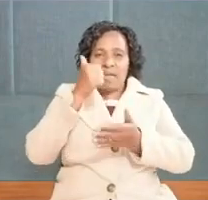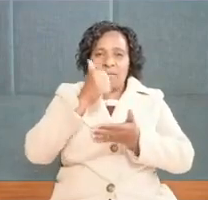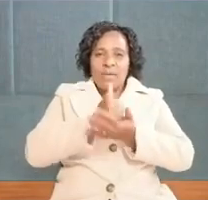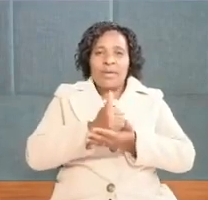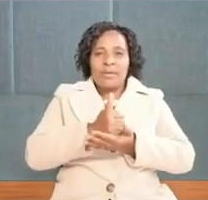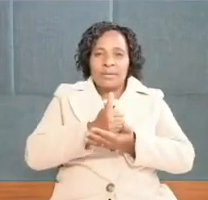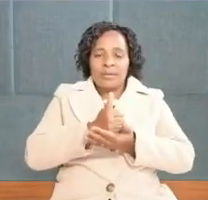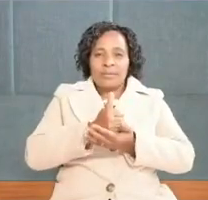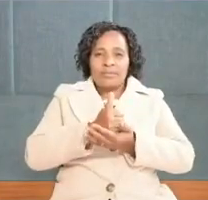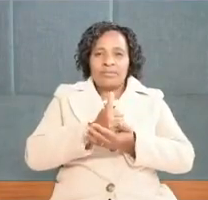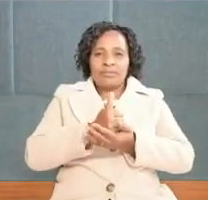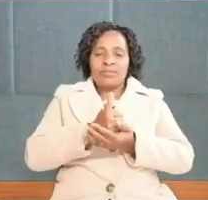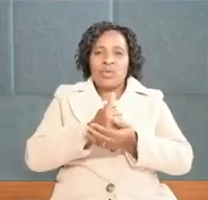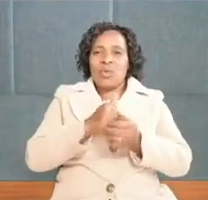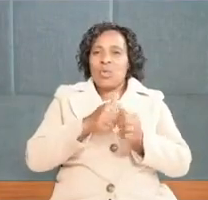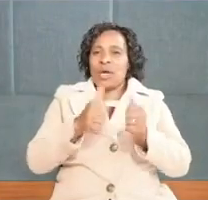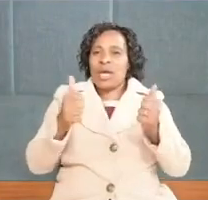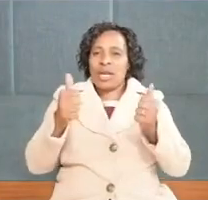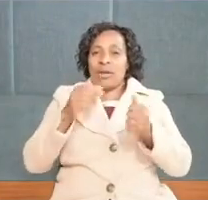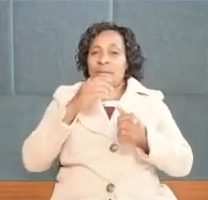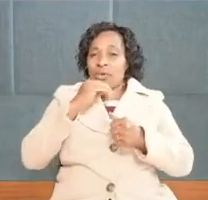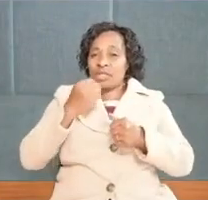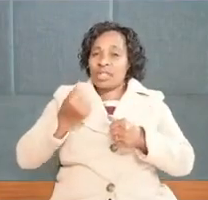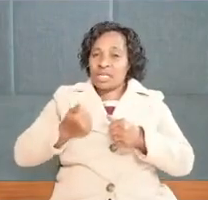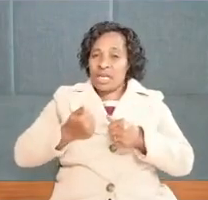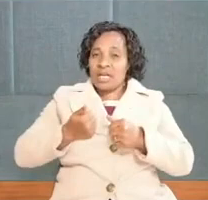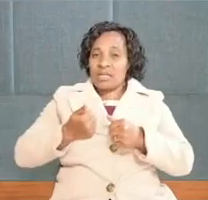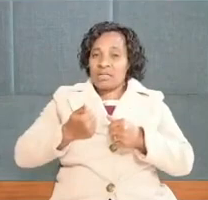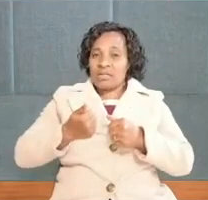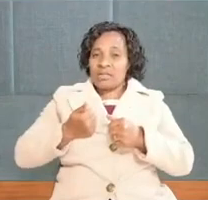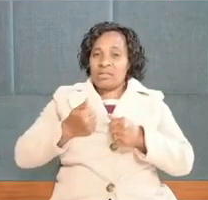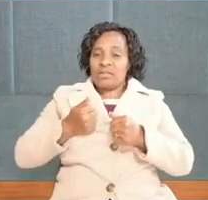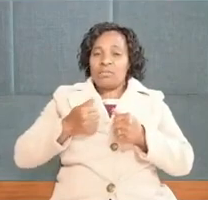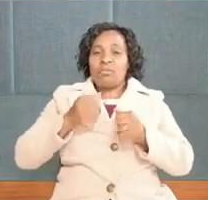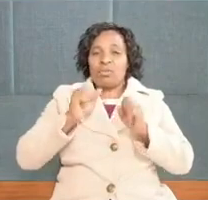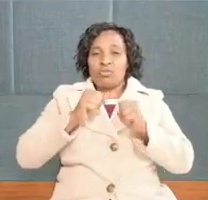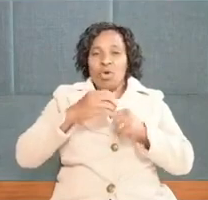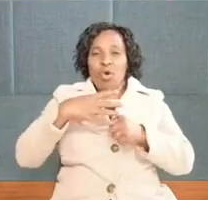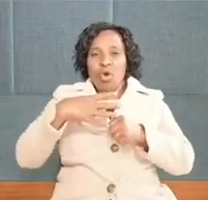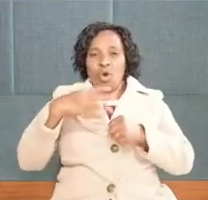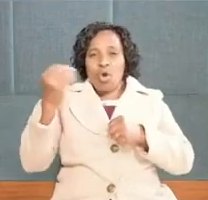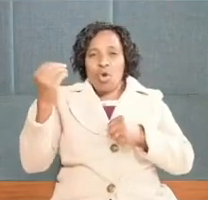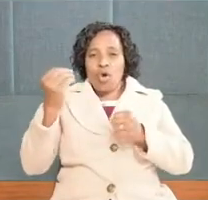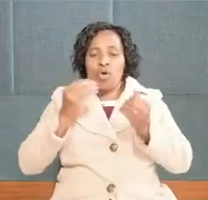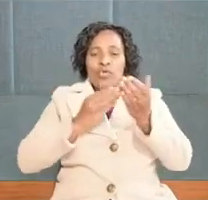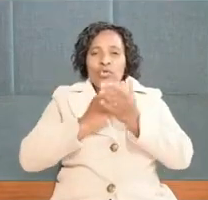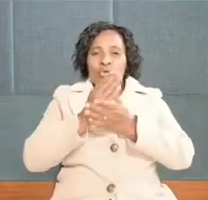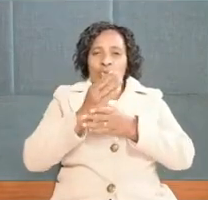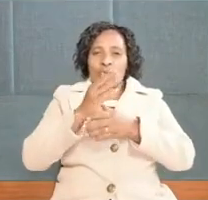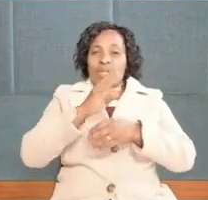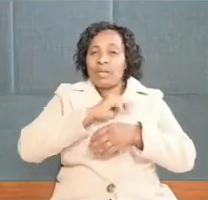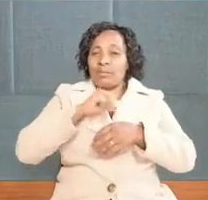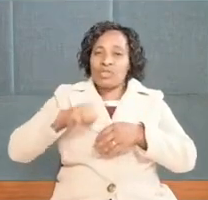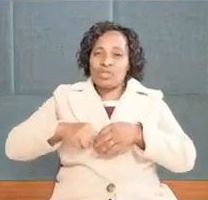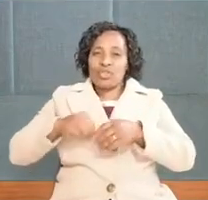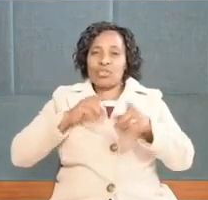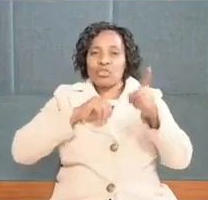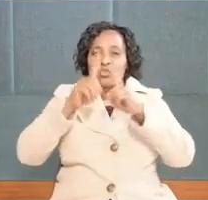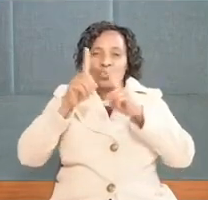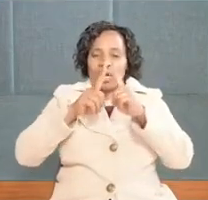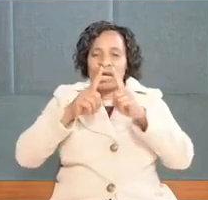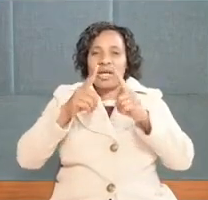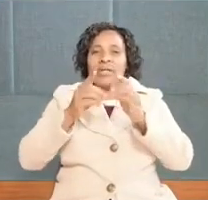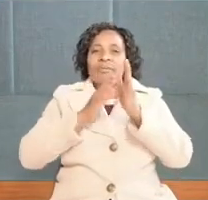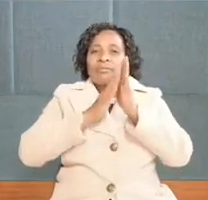Amen. Well, boys and girls, as we go through, the missionary tour gets even much